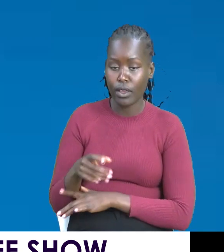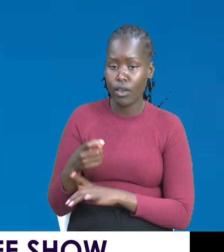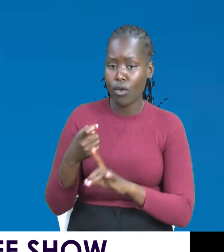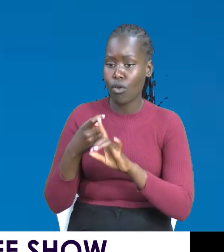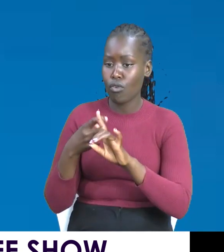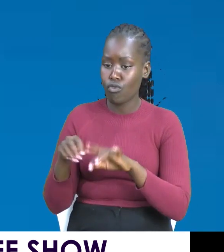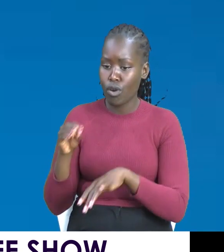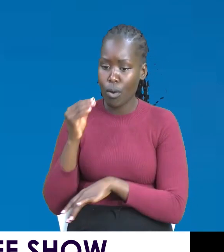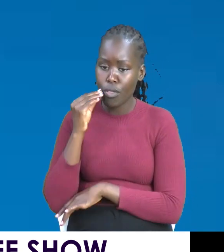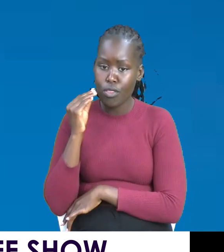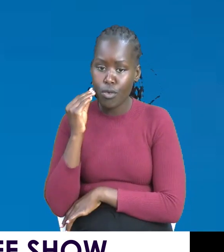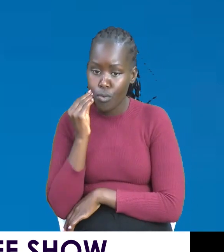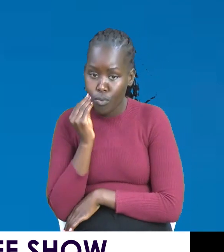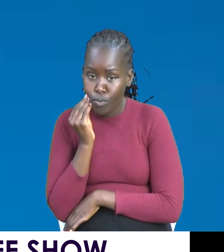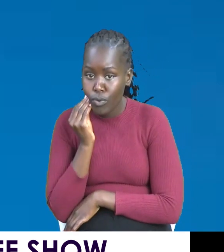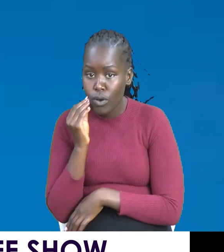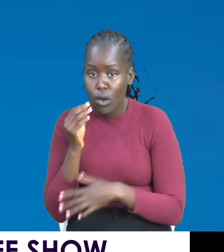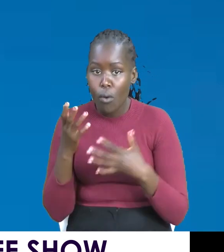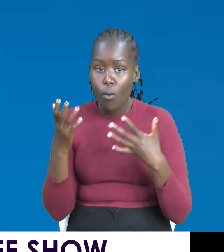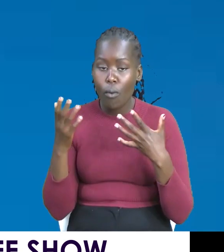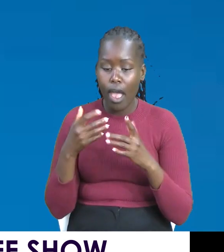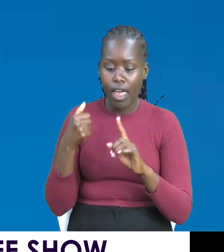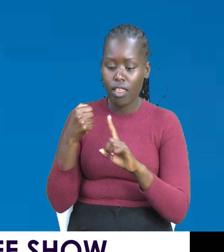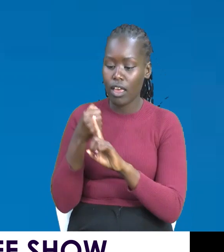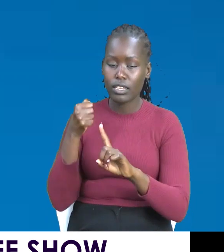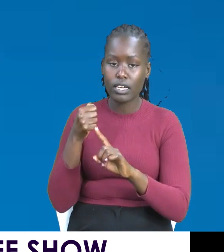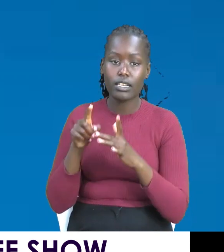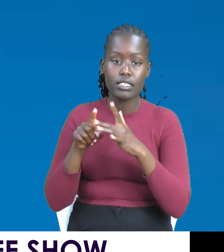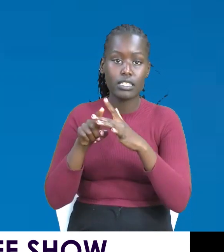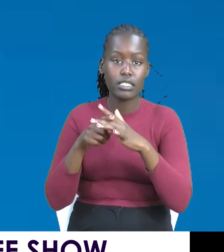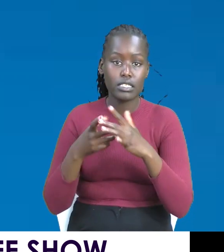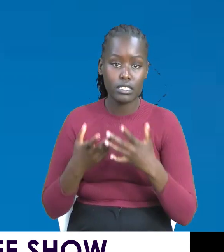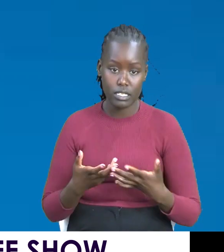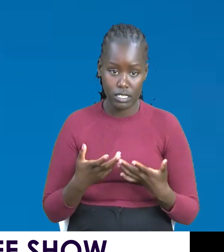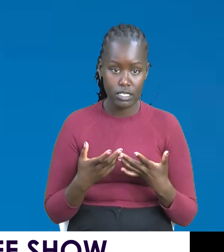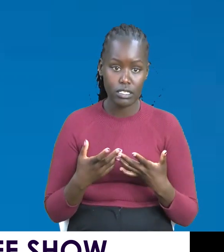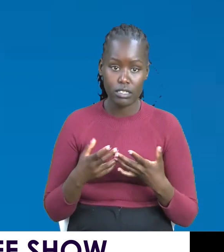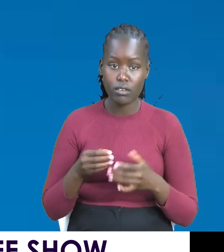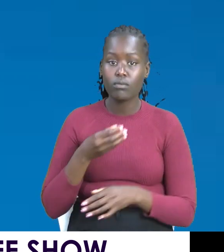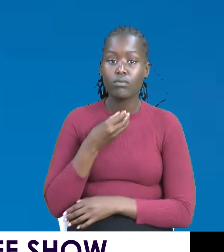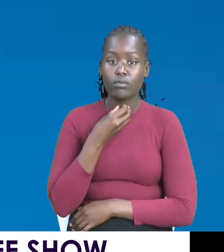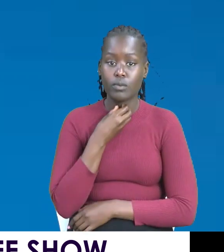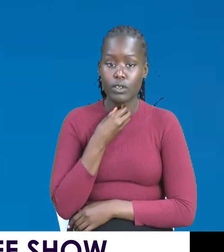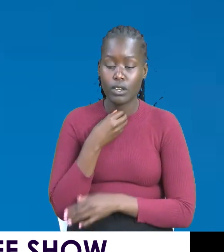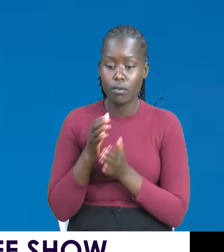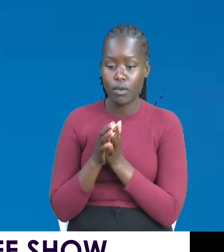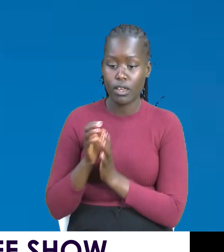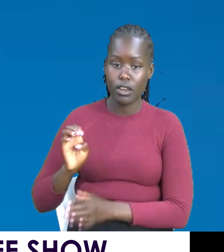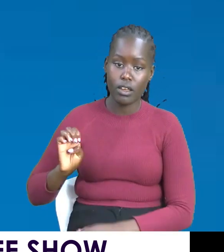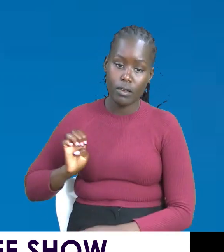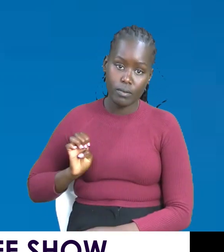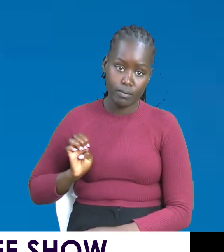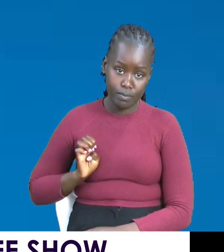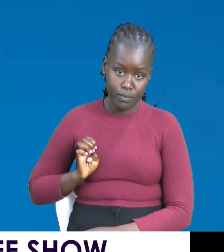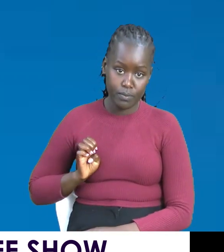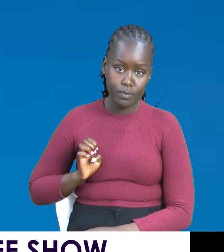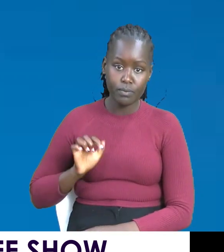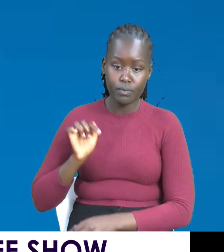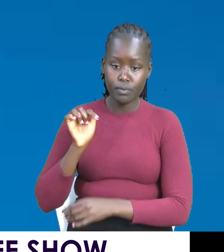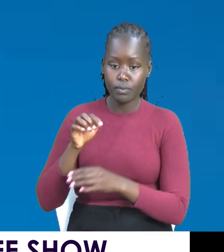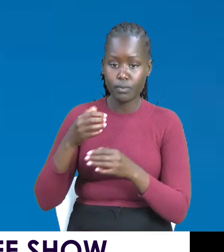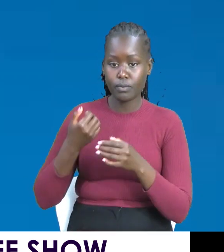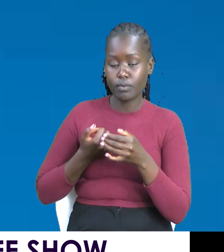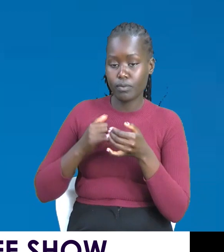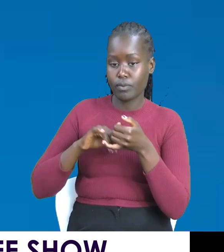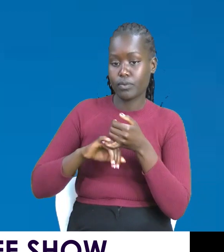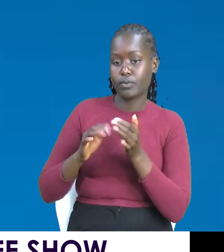domestic front. That is where the attack is. Adam and Eve. This is a husband